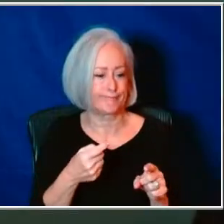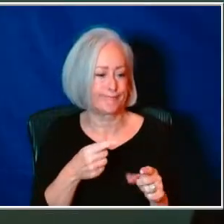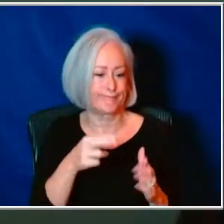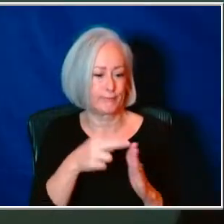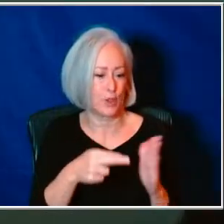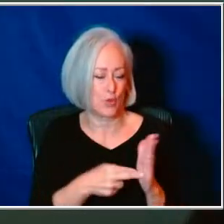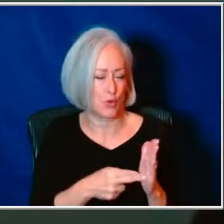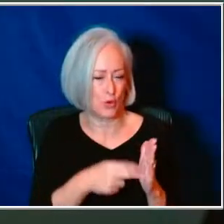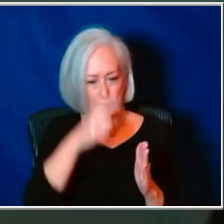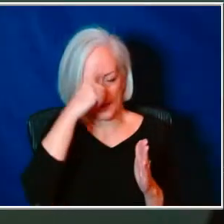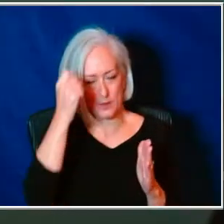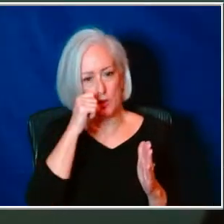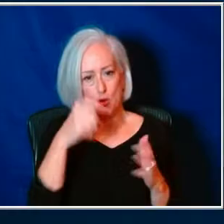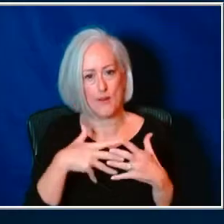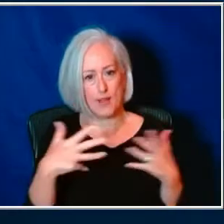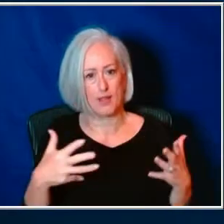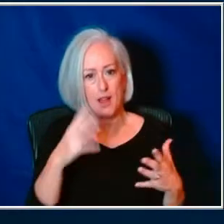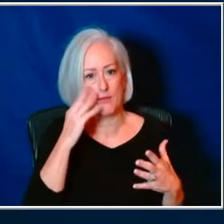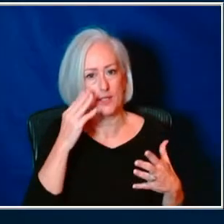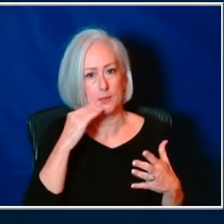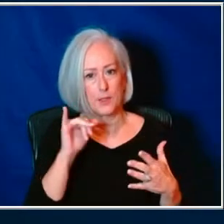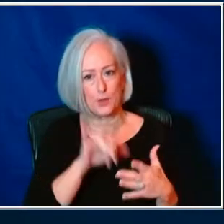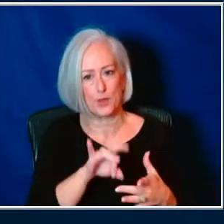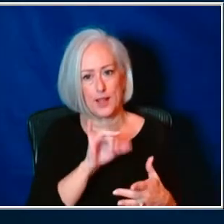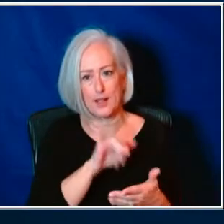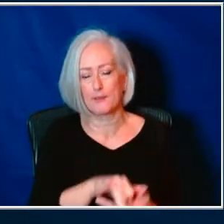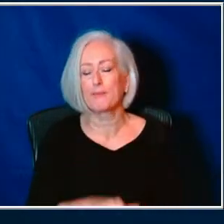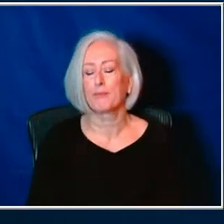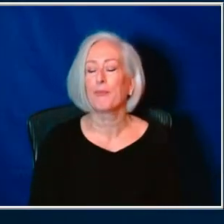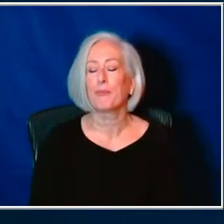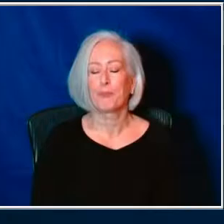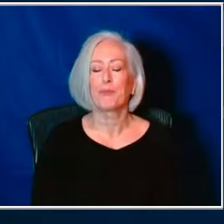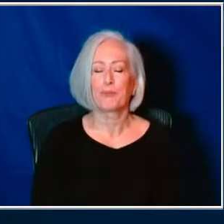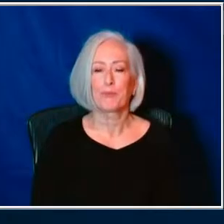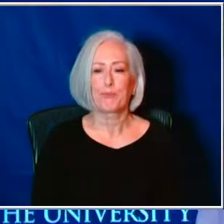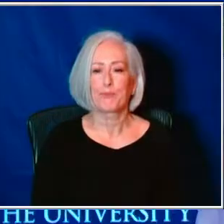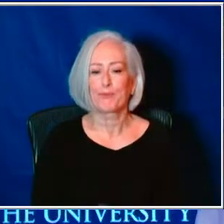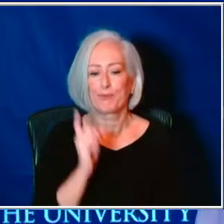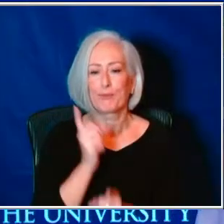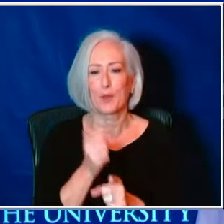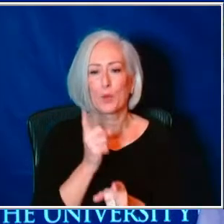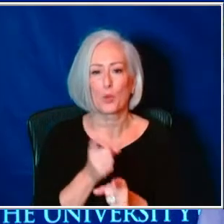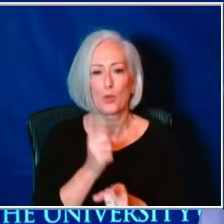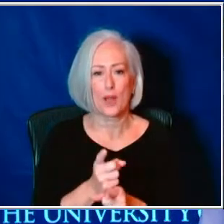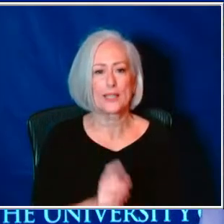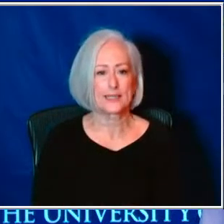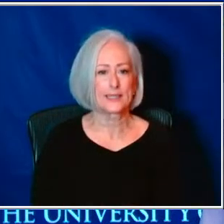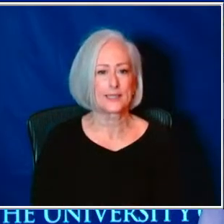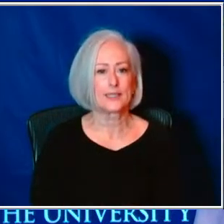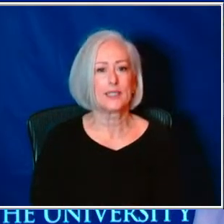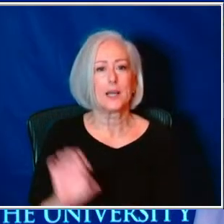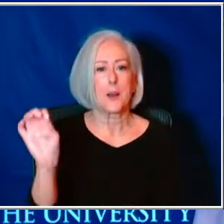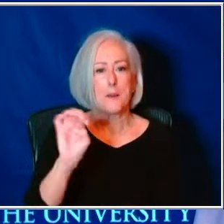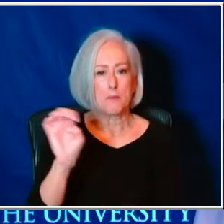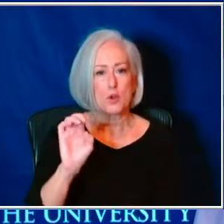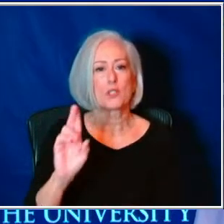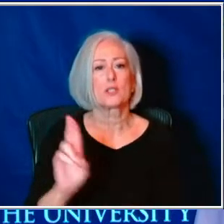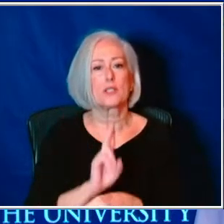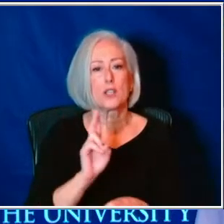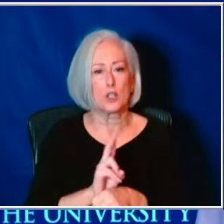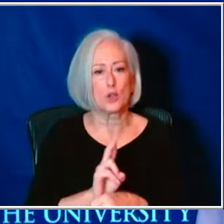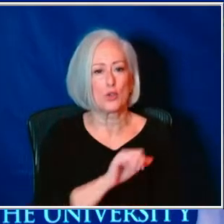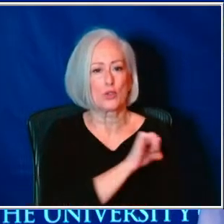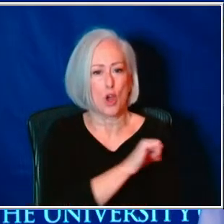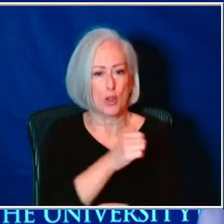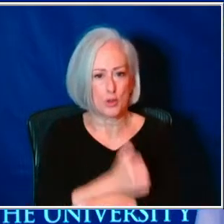much experience around it. Yeah, that's exactly right. You know, the emergency use authorization is certainly only